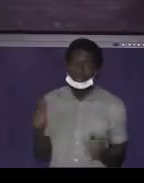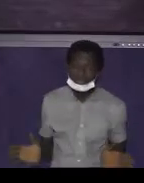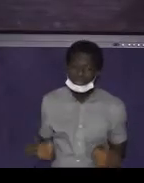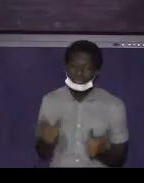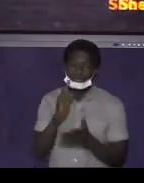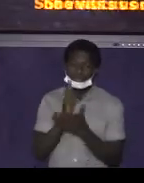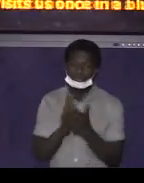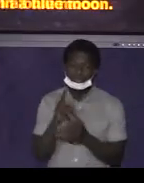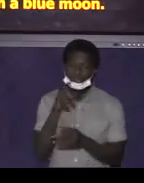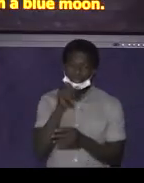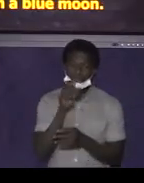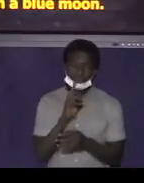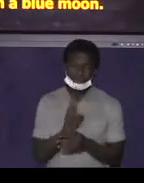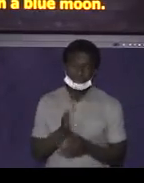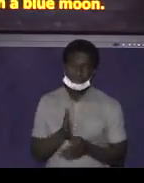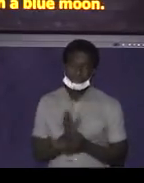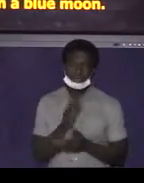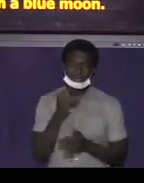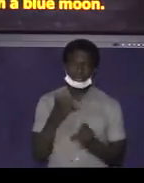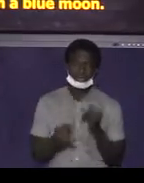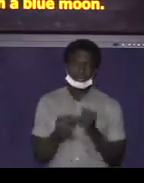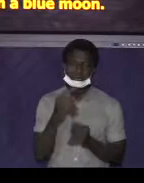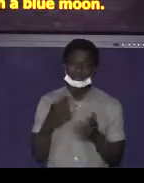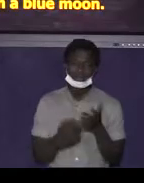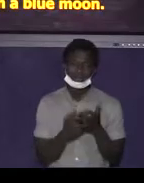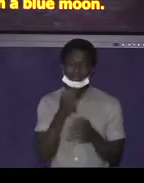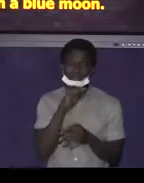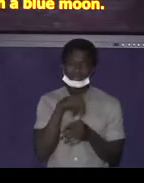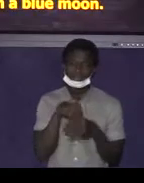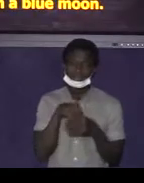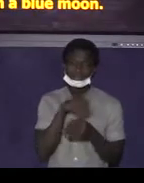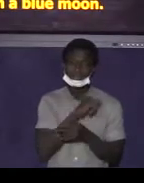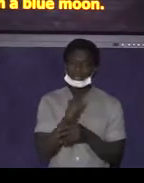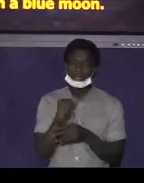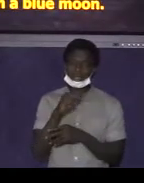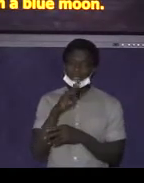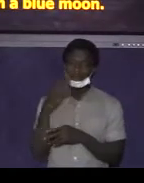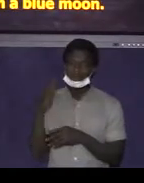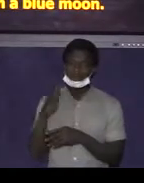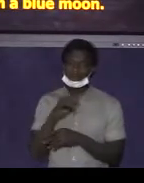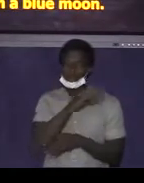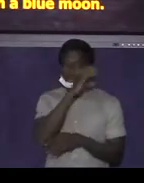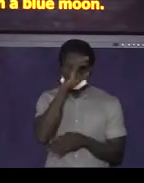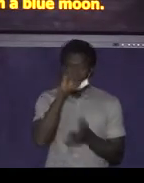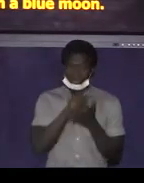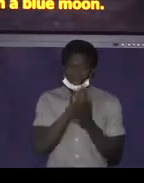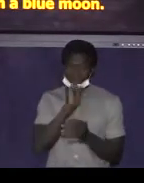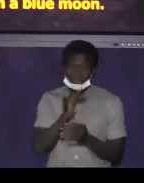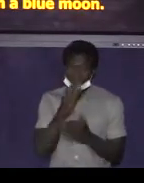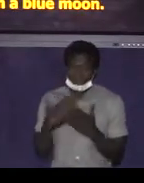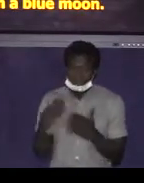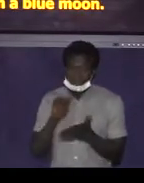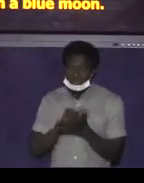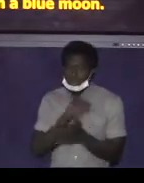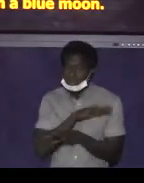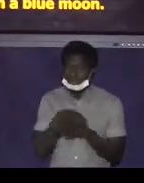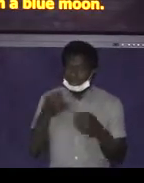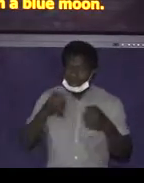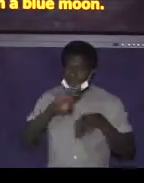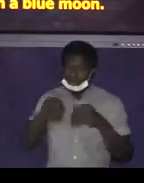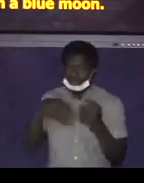Lastly, once in a blue moon. That is something that does not occur all the